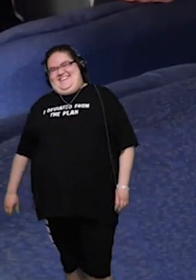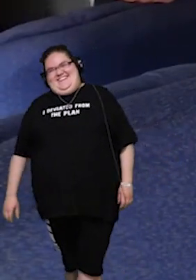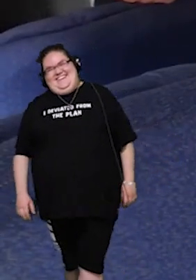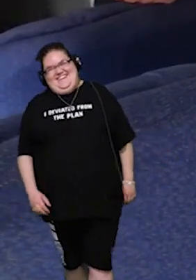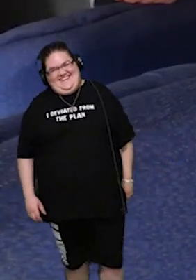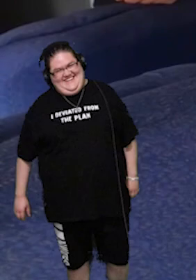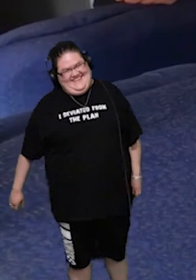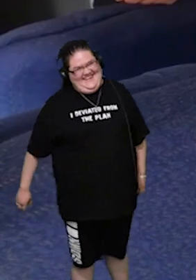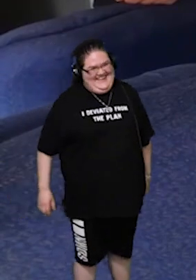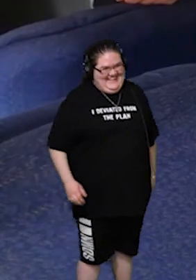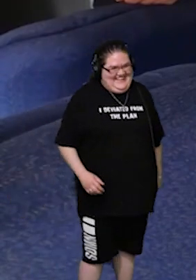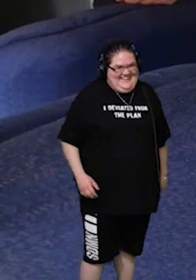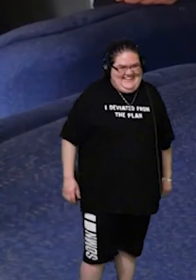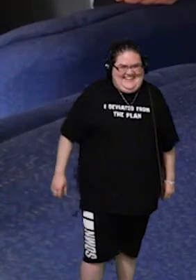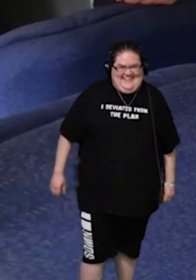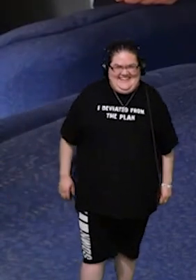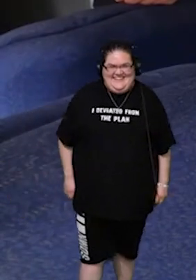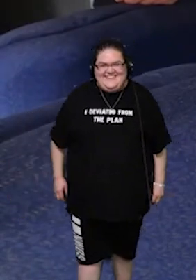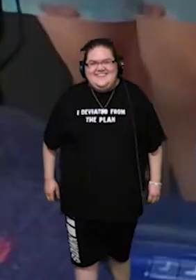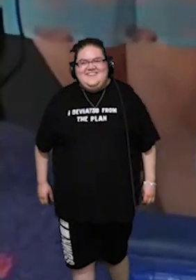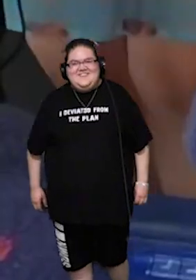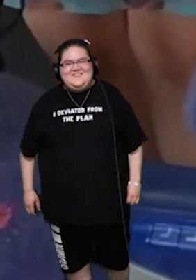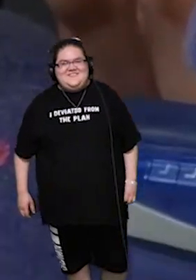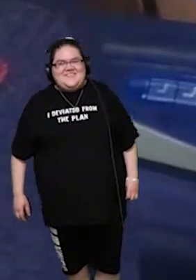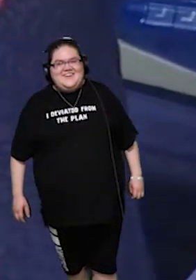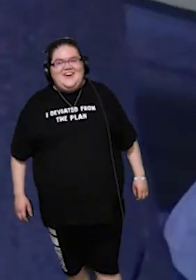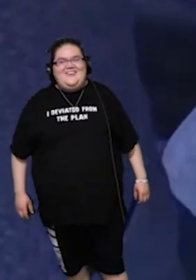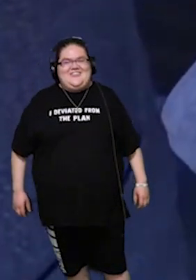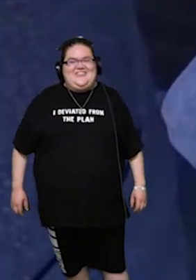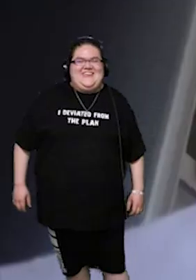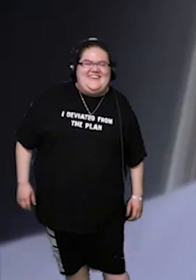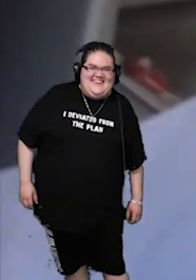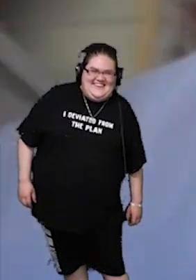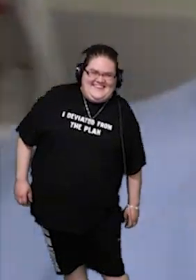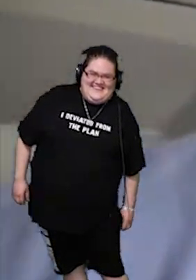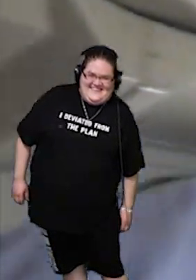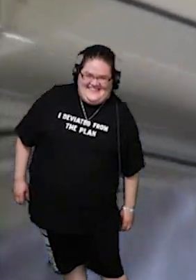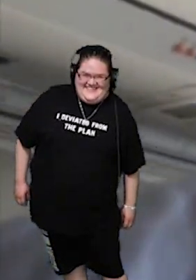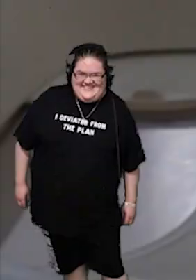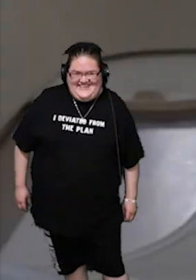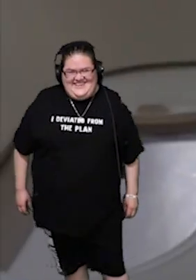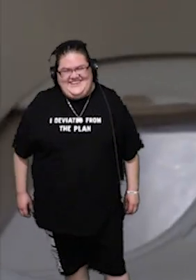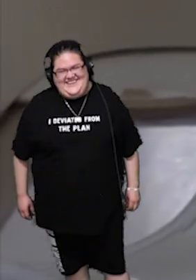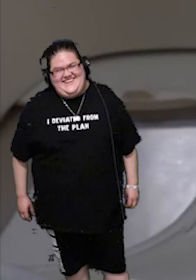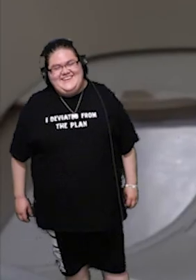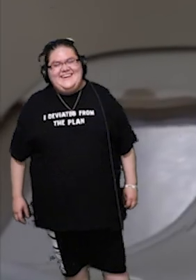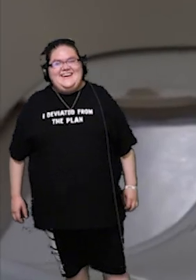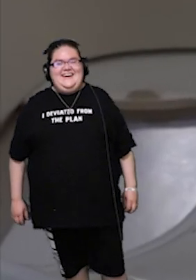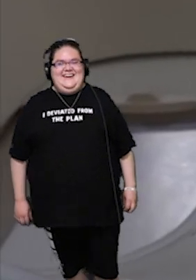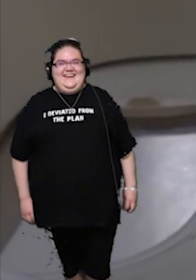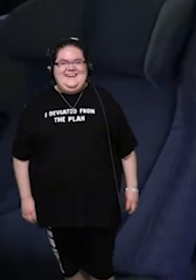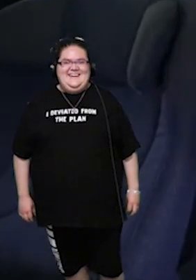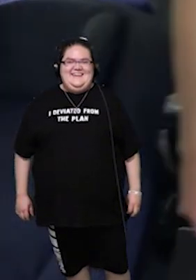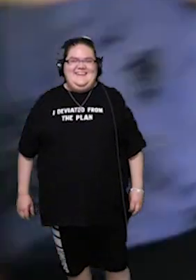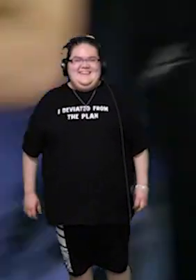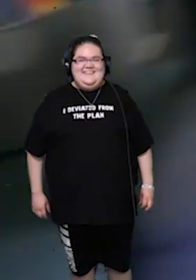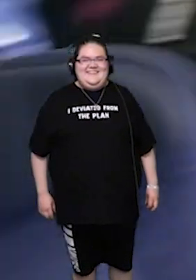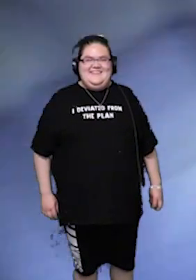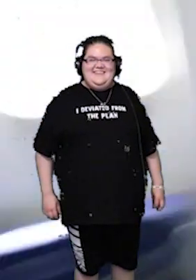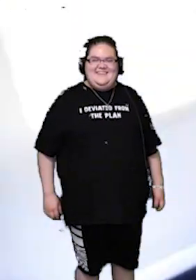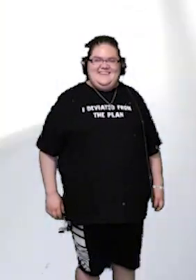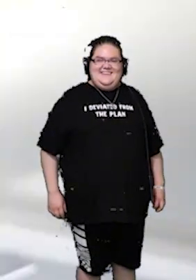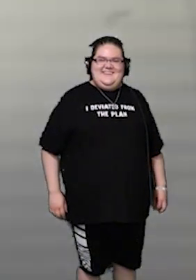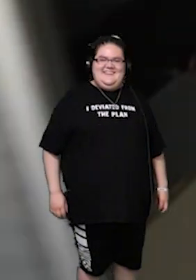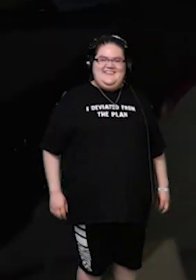Can't seem to find anyone. I'm trying to shop. I'm just gone. Oh, that has happened. Lads, where are they?